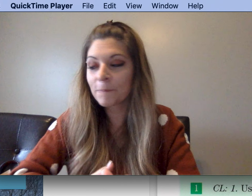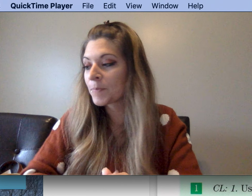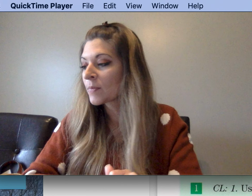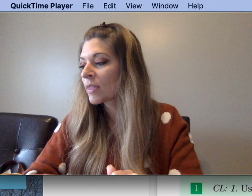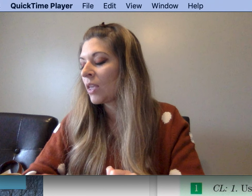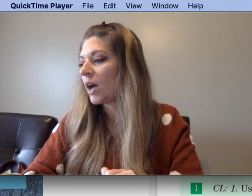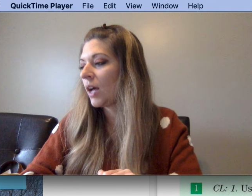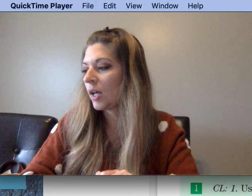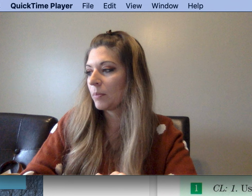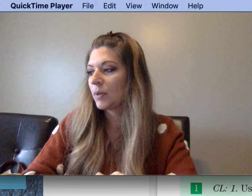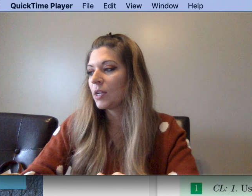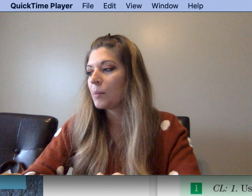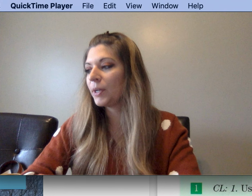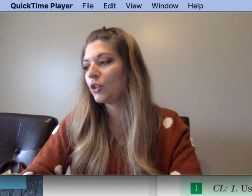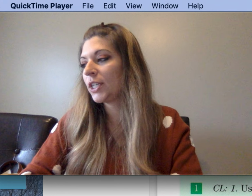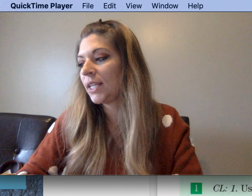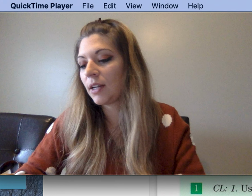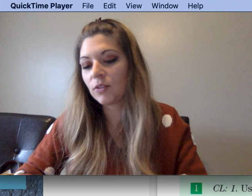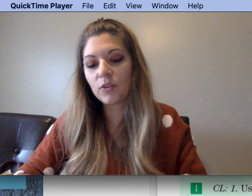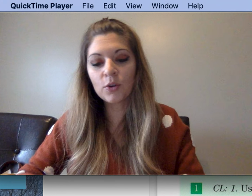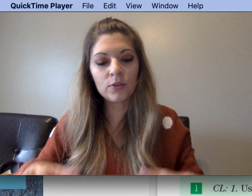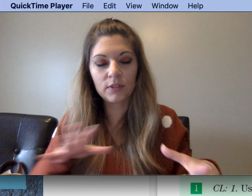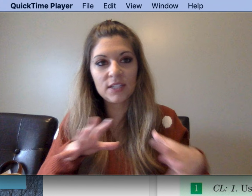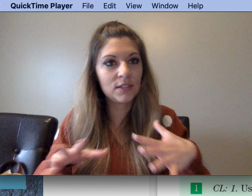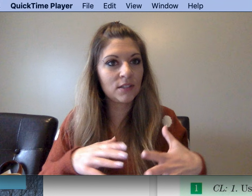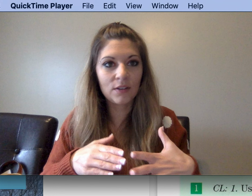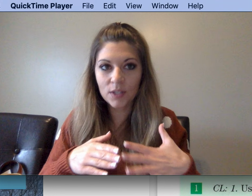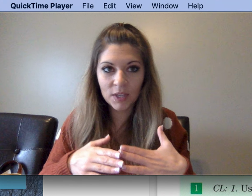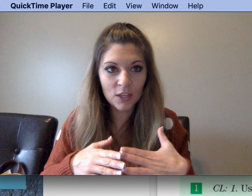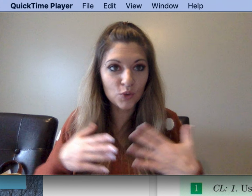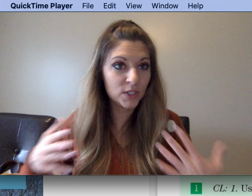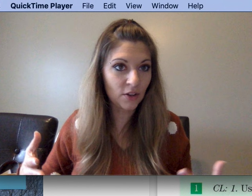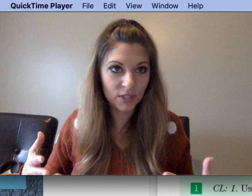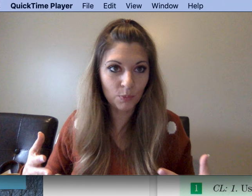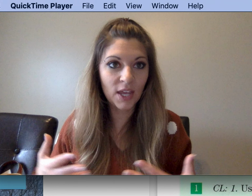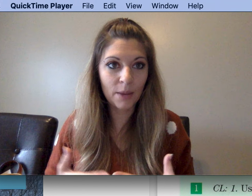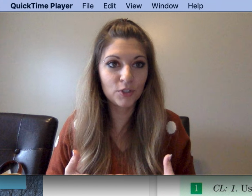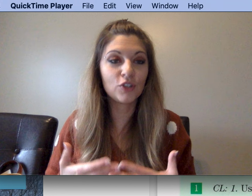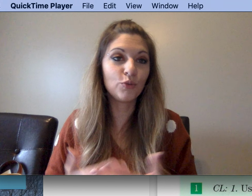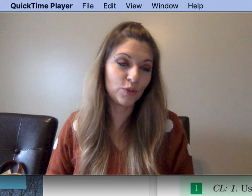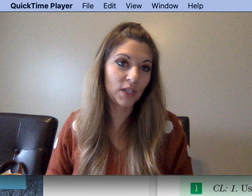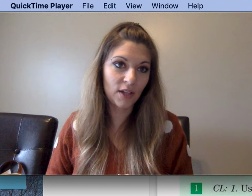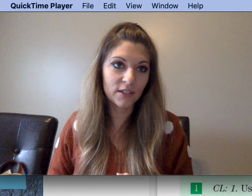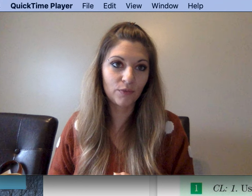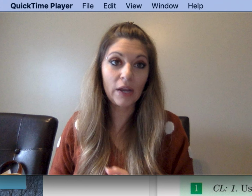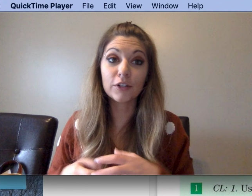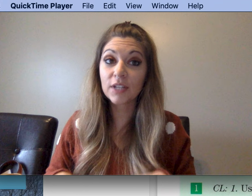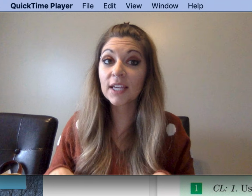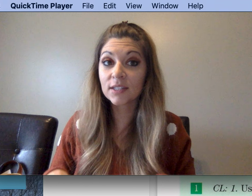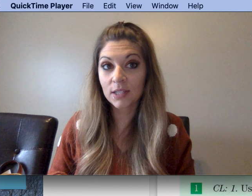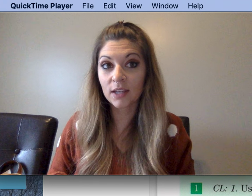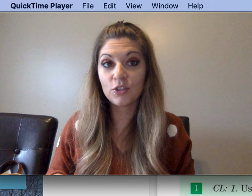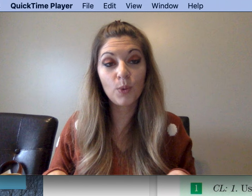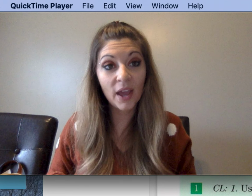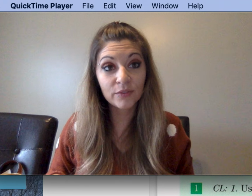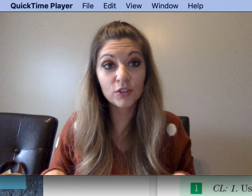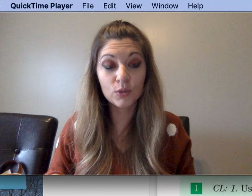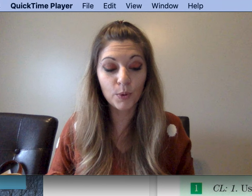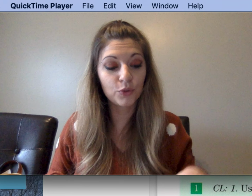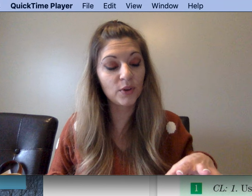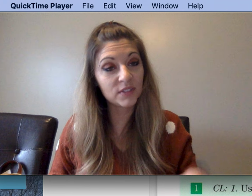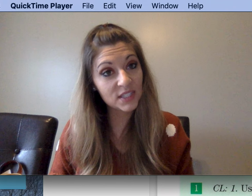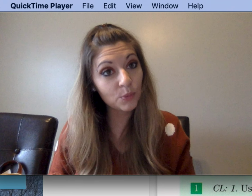well. But create a little instance of something that you would tell someone that happened to you using classifiers and signs. You have